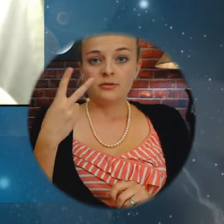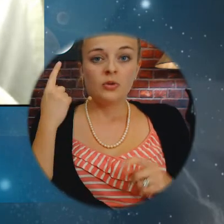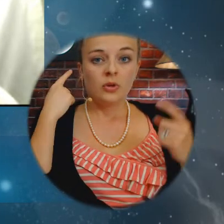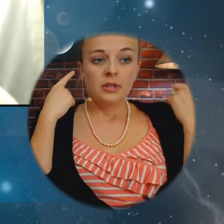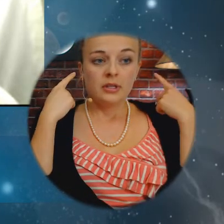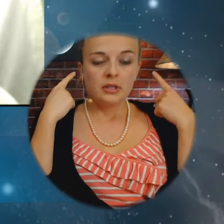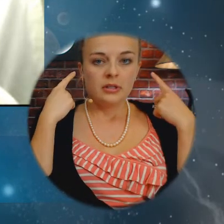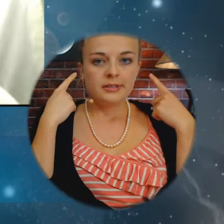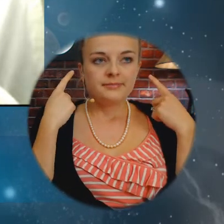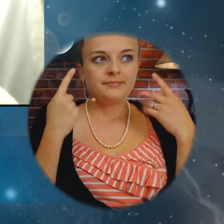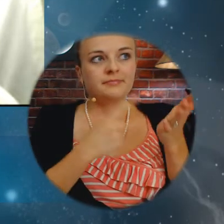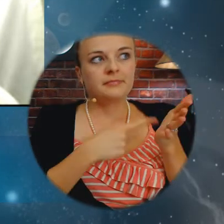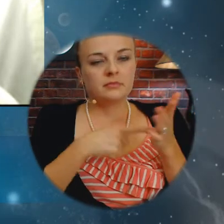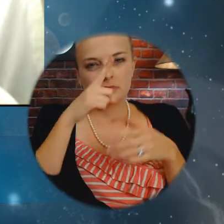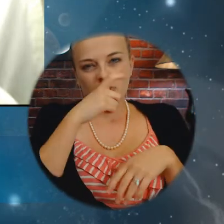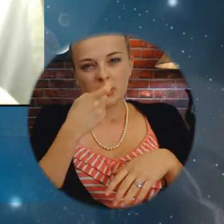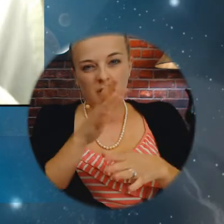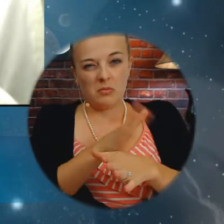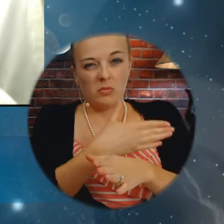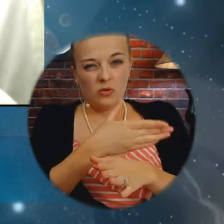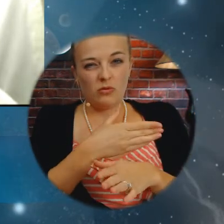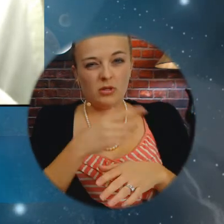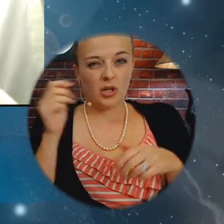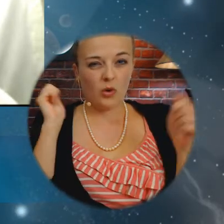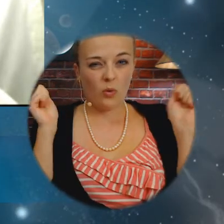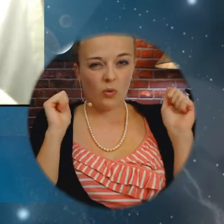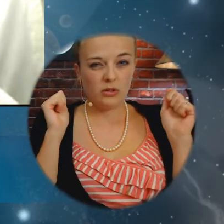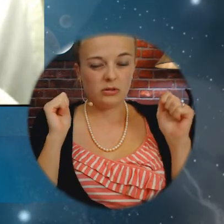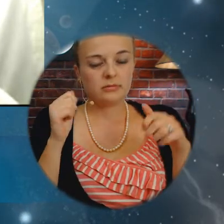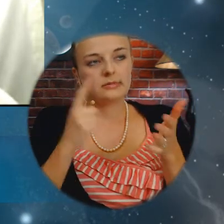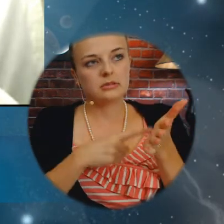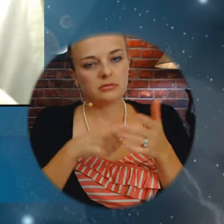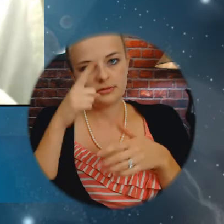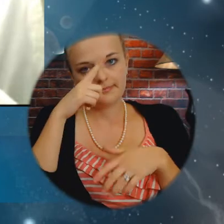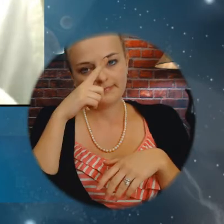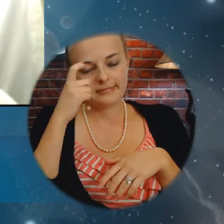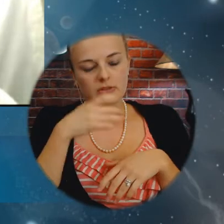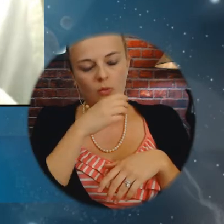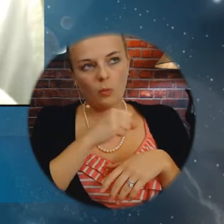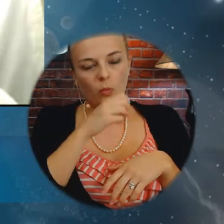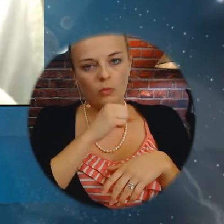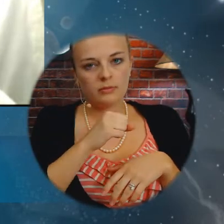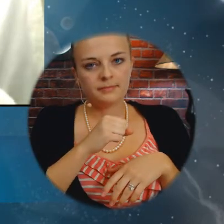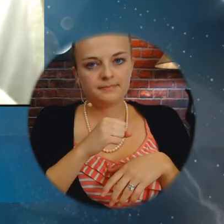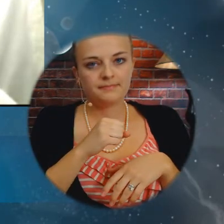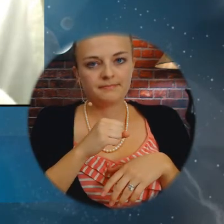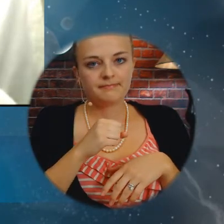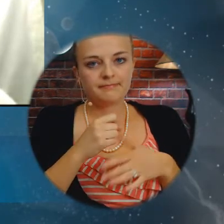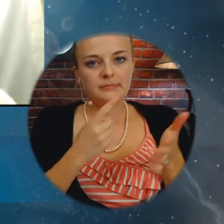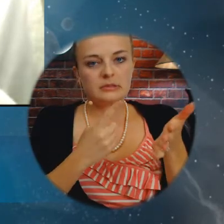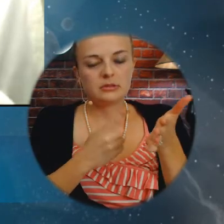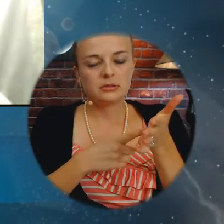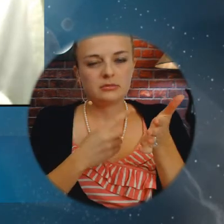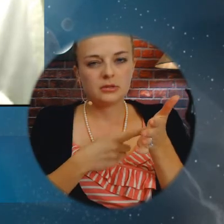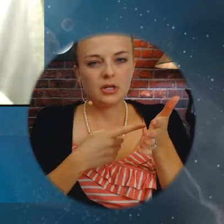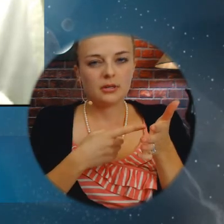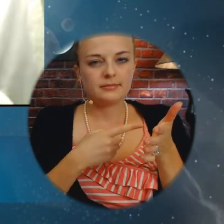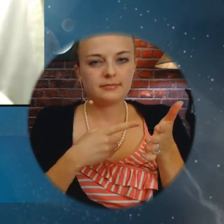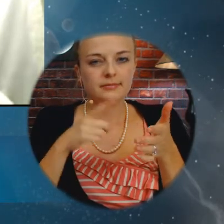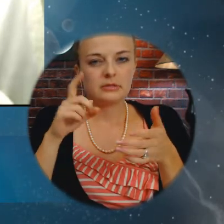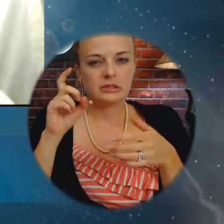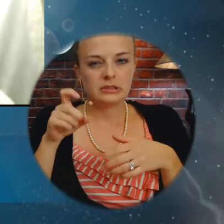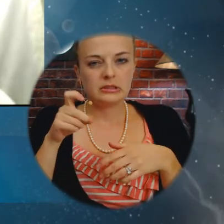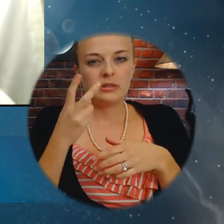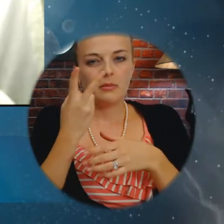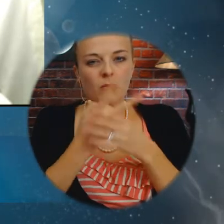noise-induced or age-induced hearing loss, usually it'll happen pretty equally in both ears, kind of like wearing glasses, right? Usually your prescriptions